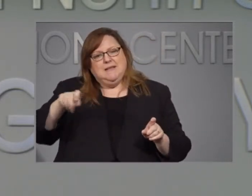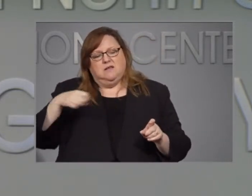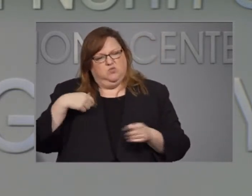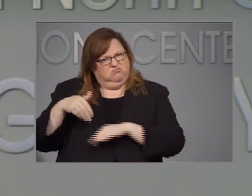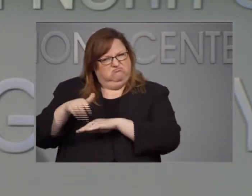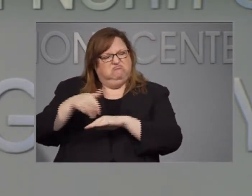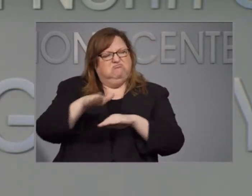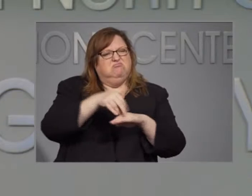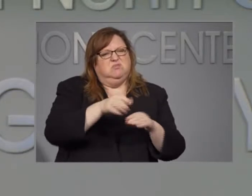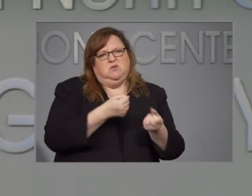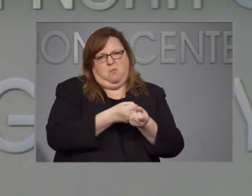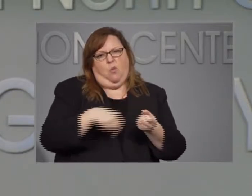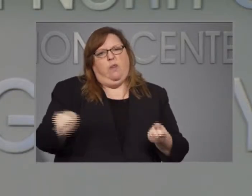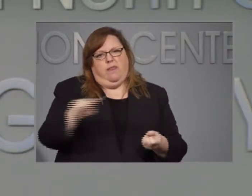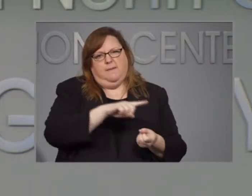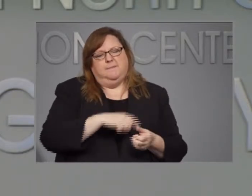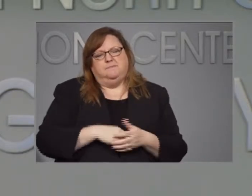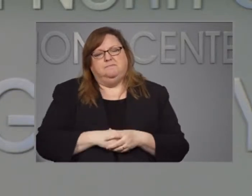question, please.